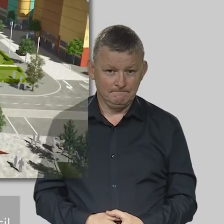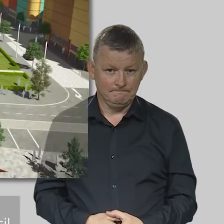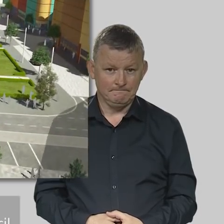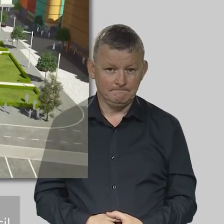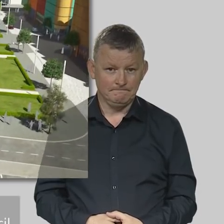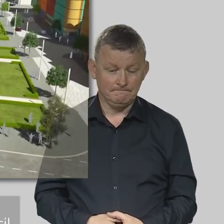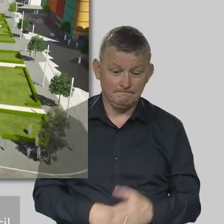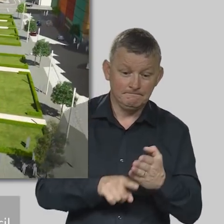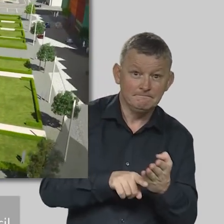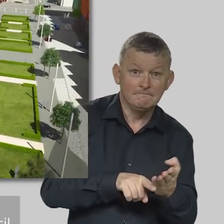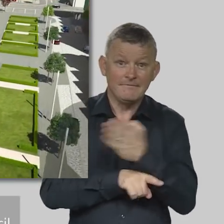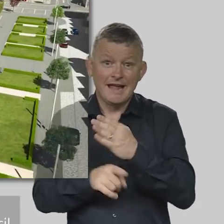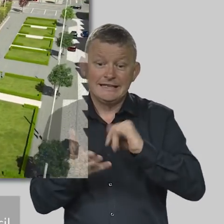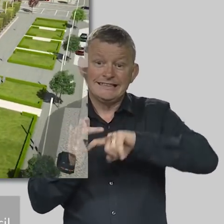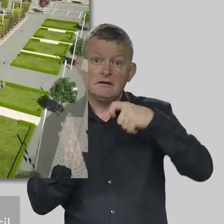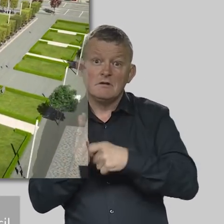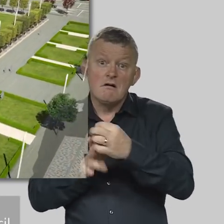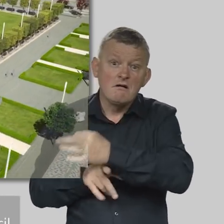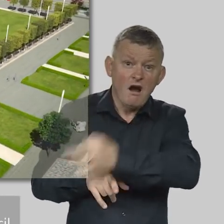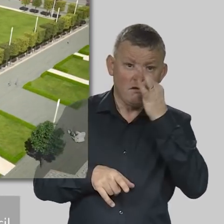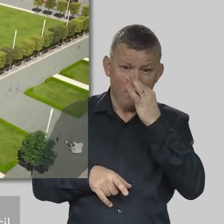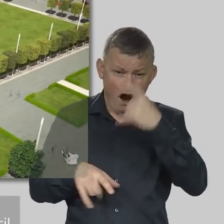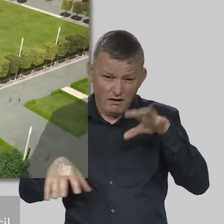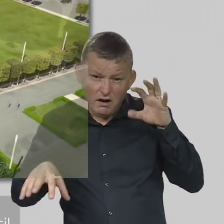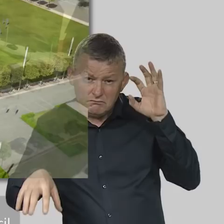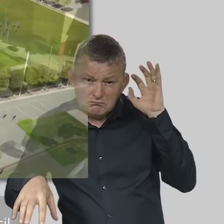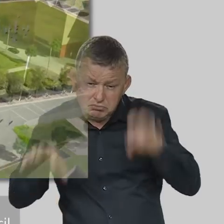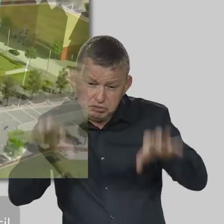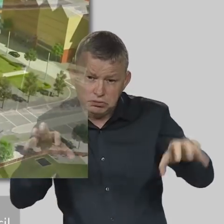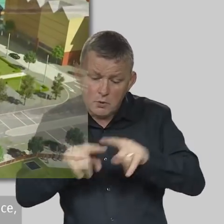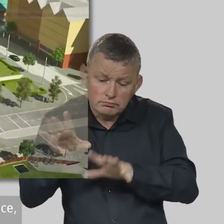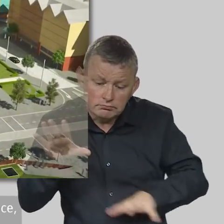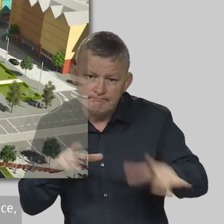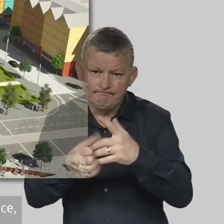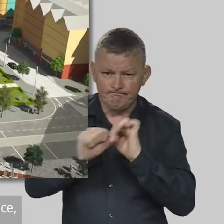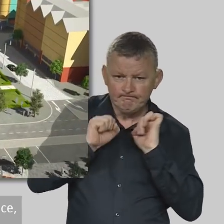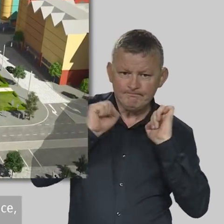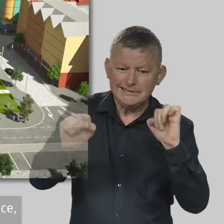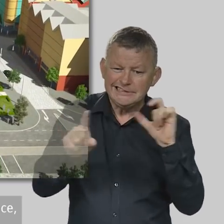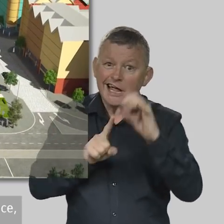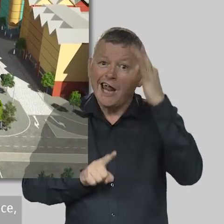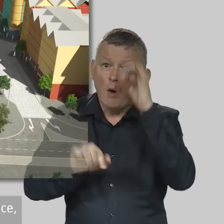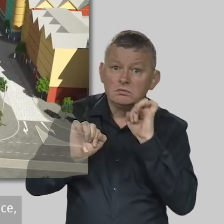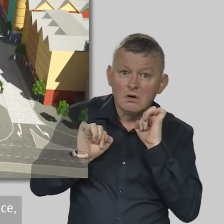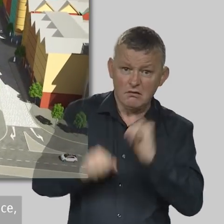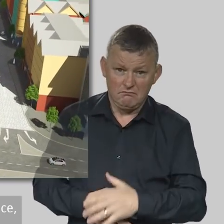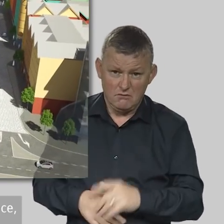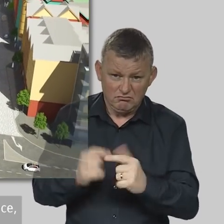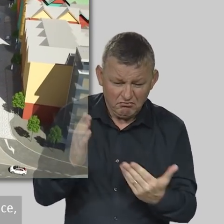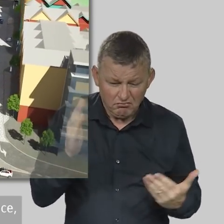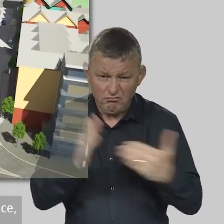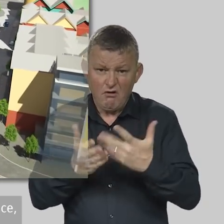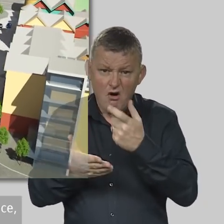On either side of Slessor Gardens, there are a number of development sites, mostly owned by Dundee City Council. These will have a mix of residential